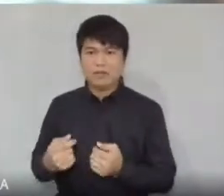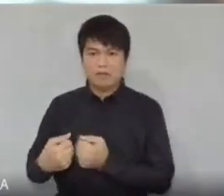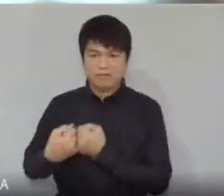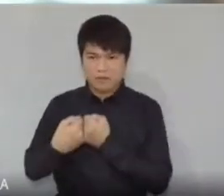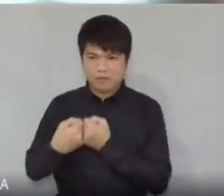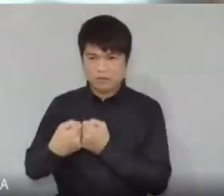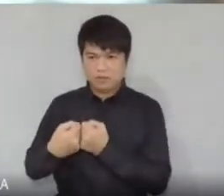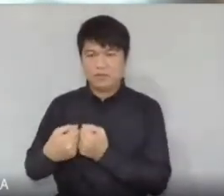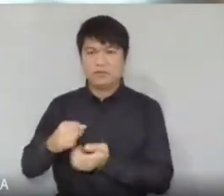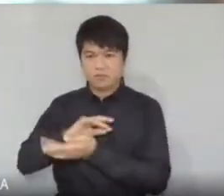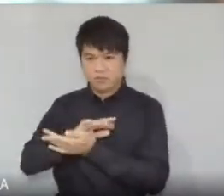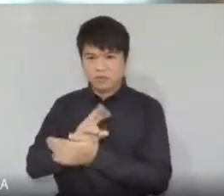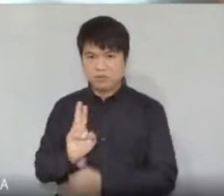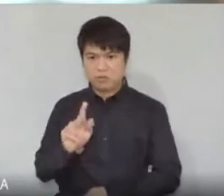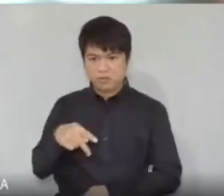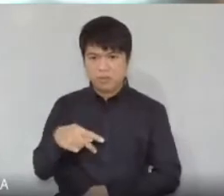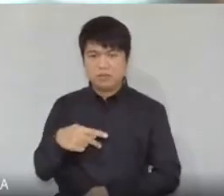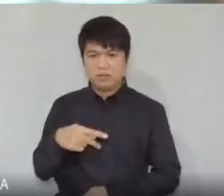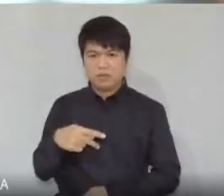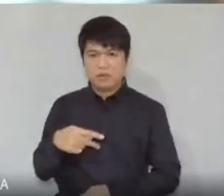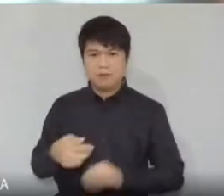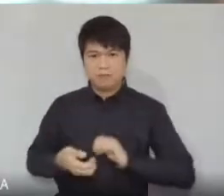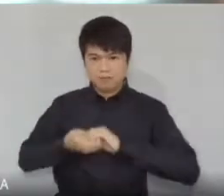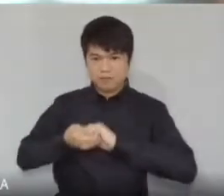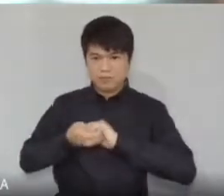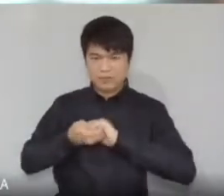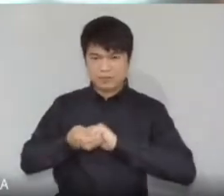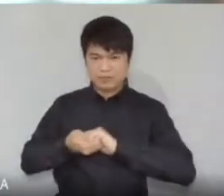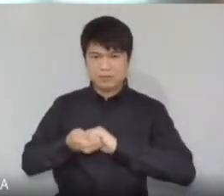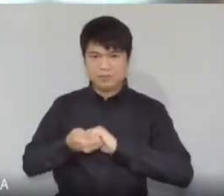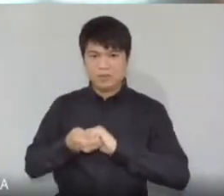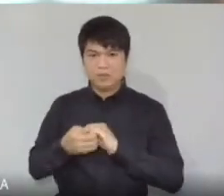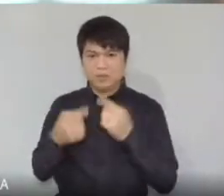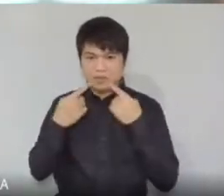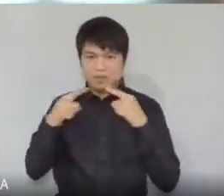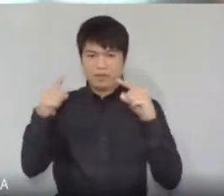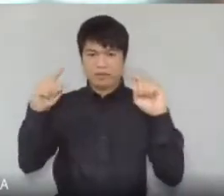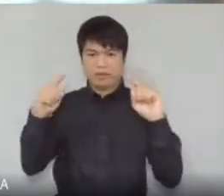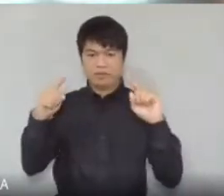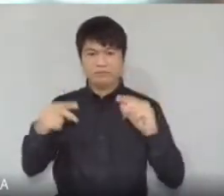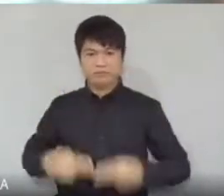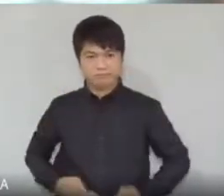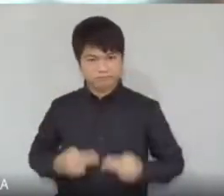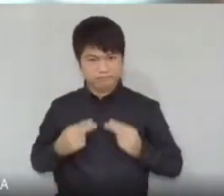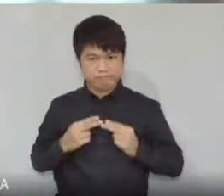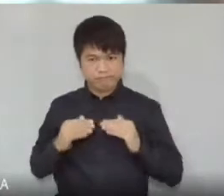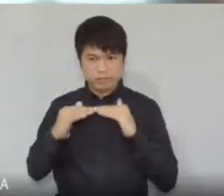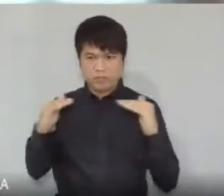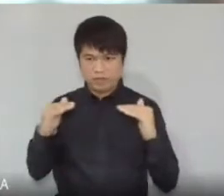just created the UP Manila Telehealth Committee to prepare practice guidelines for telenursing,